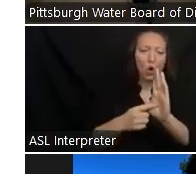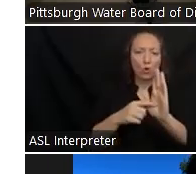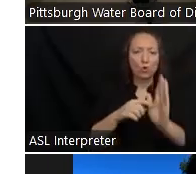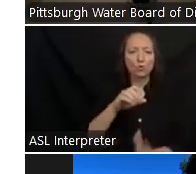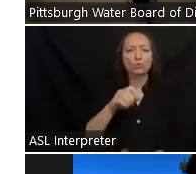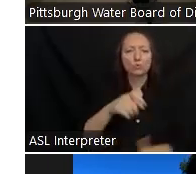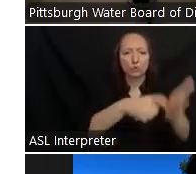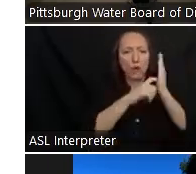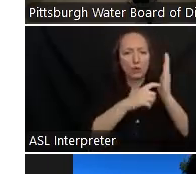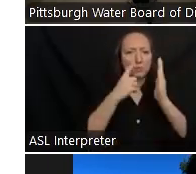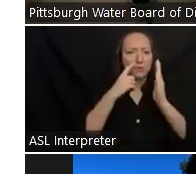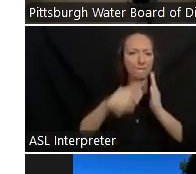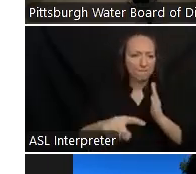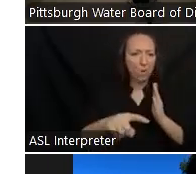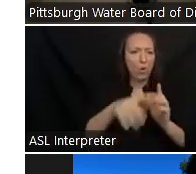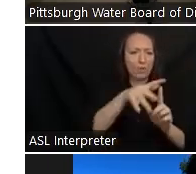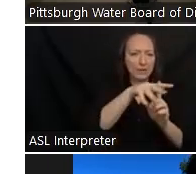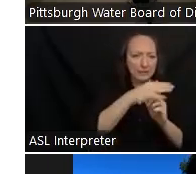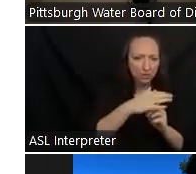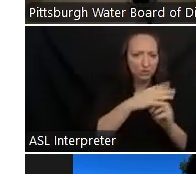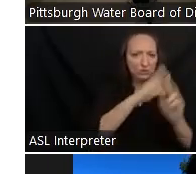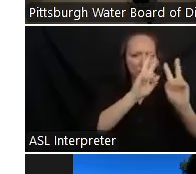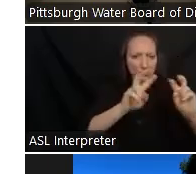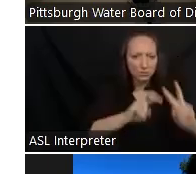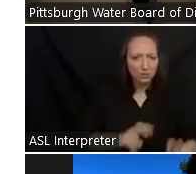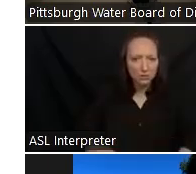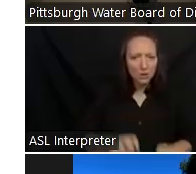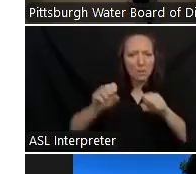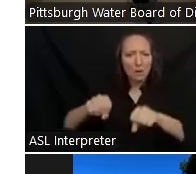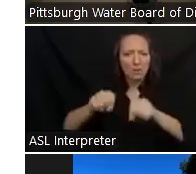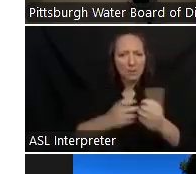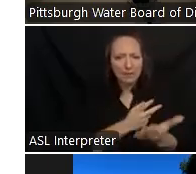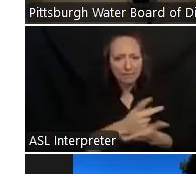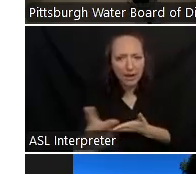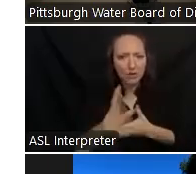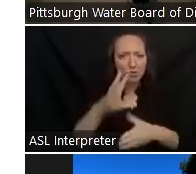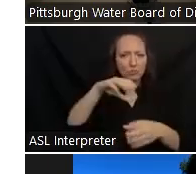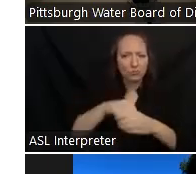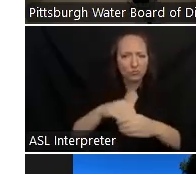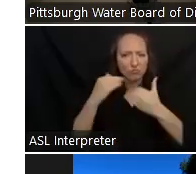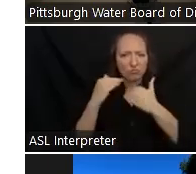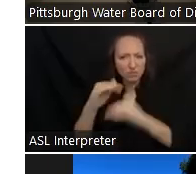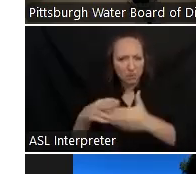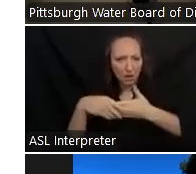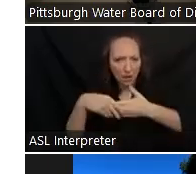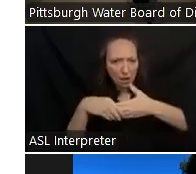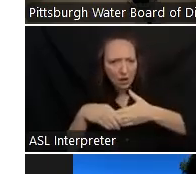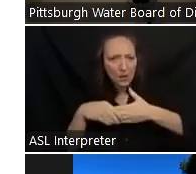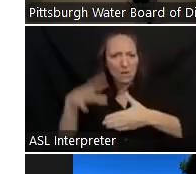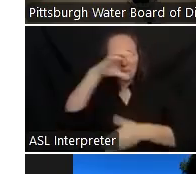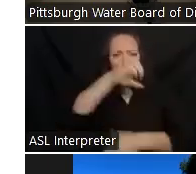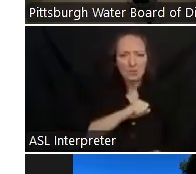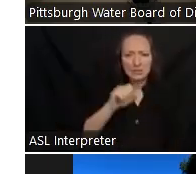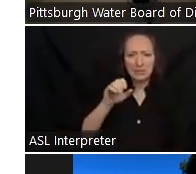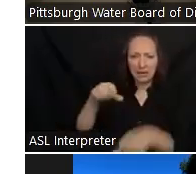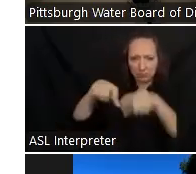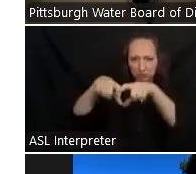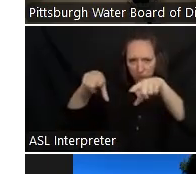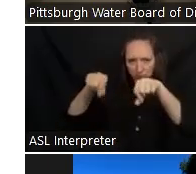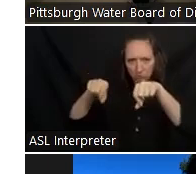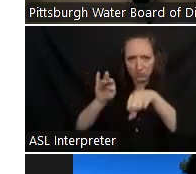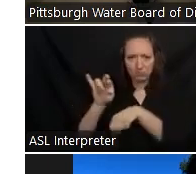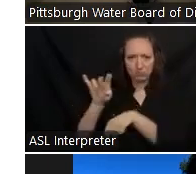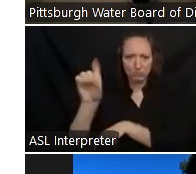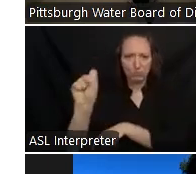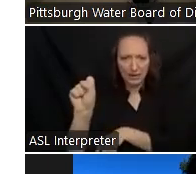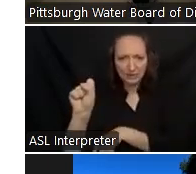missing bricks and whether the adjacent roadway has been impacted. When scoring a given asset, each of these conditions